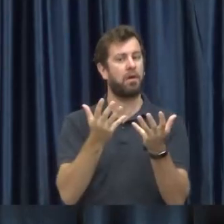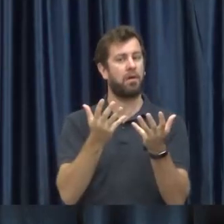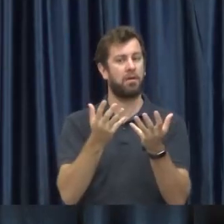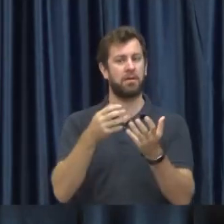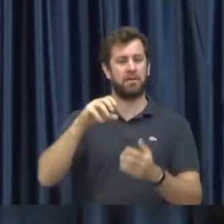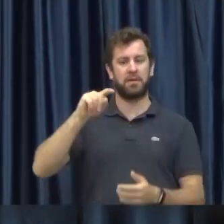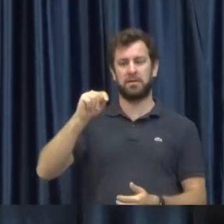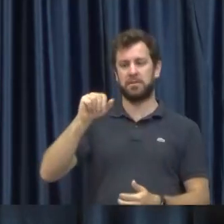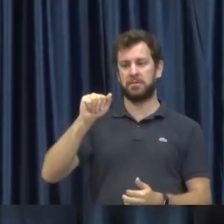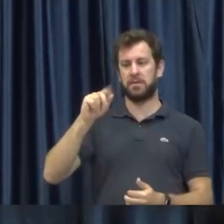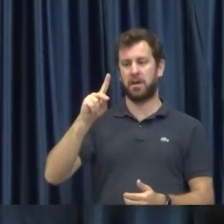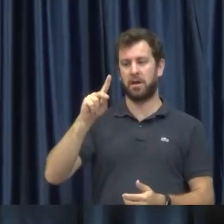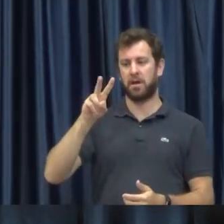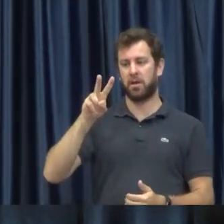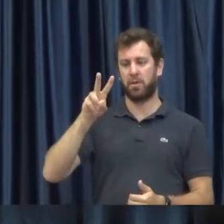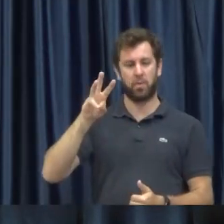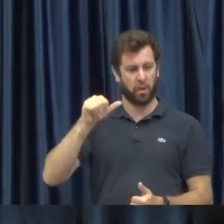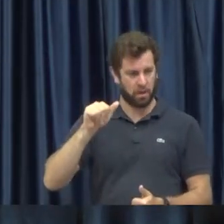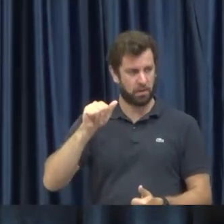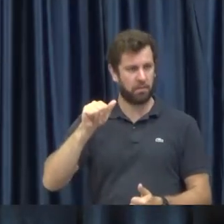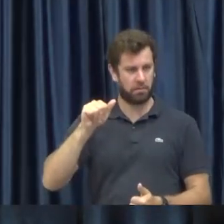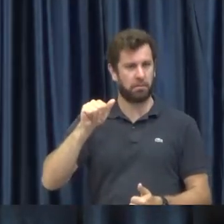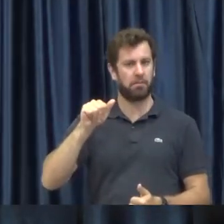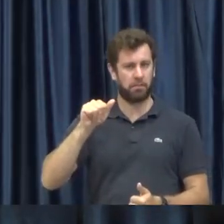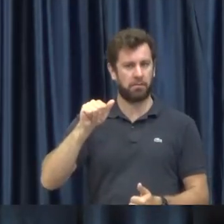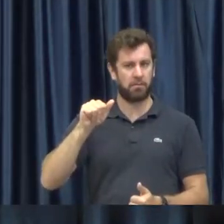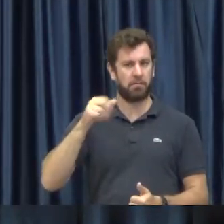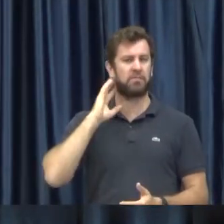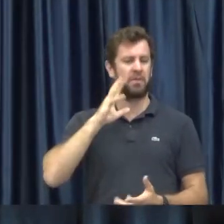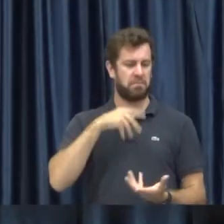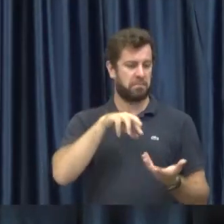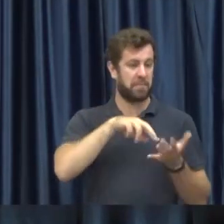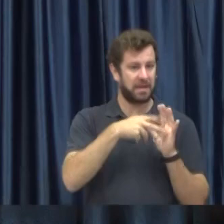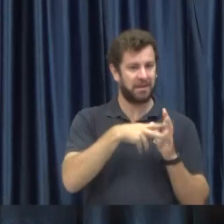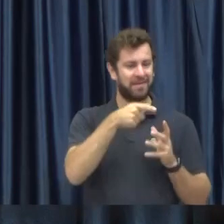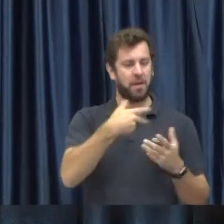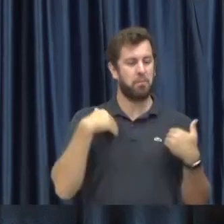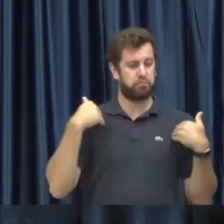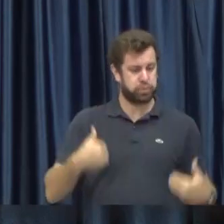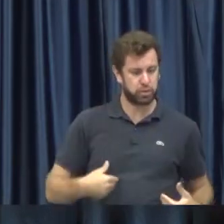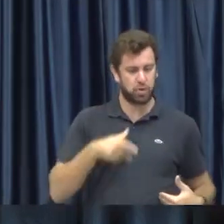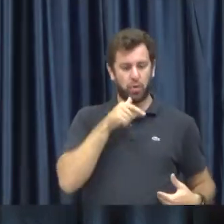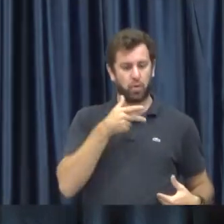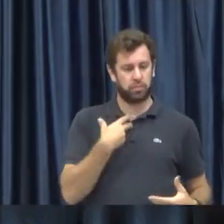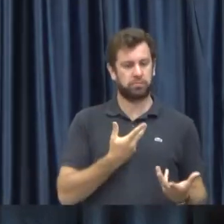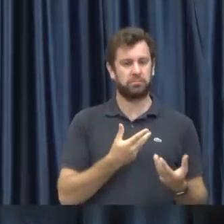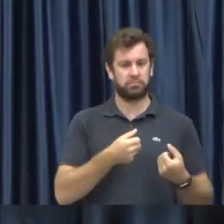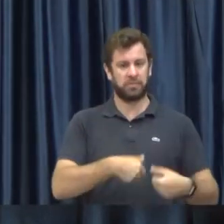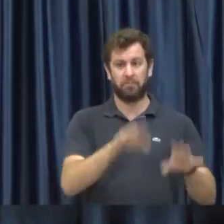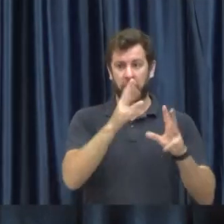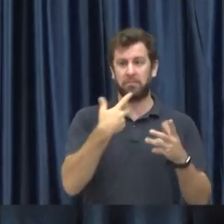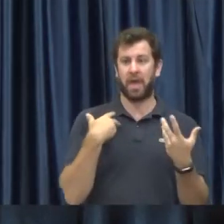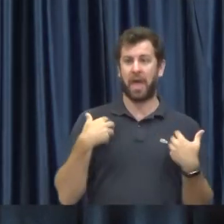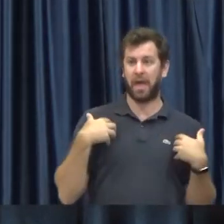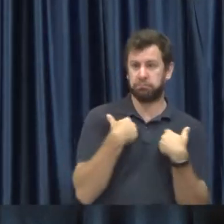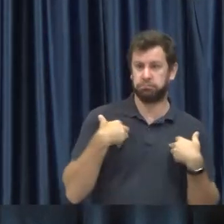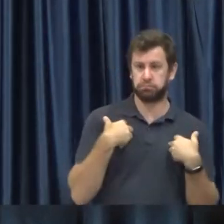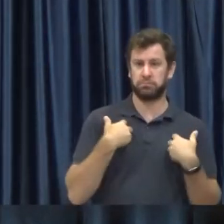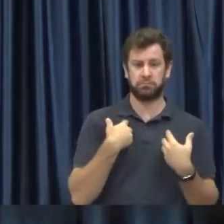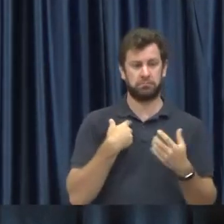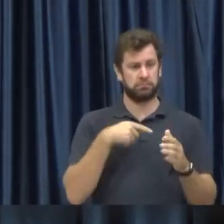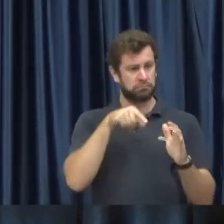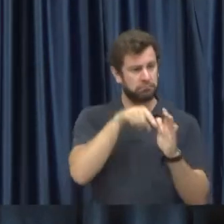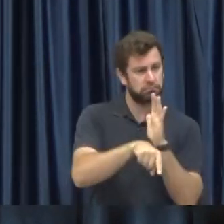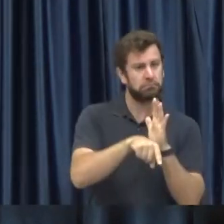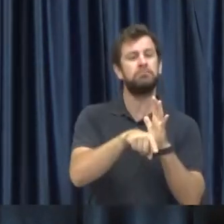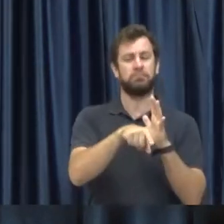is the consciousness of Allah within the individual. That is what reaches Allah subhanahu wa ta'ala. So